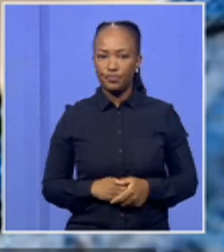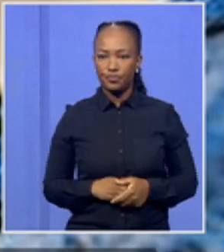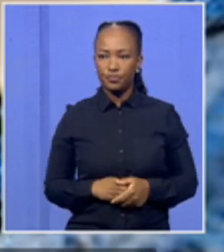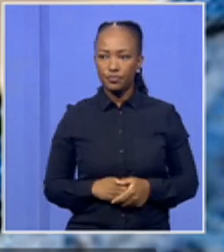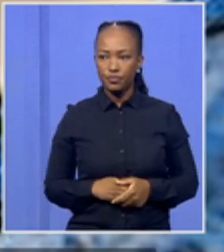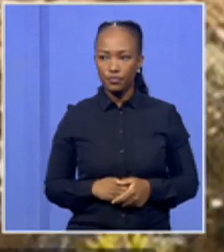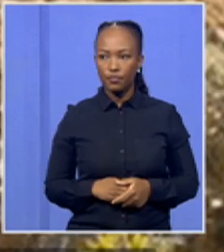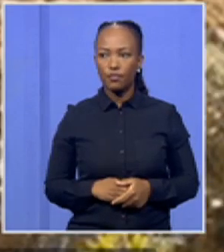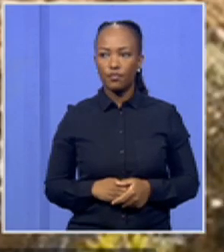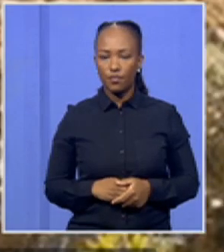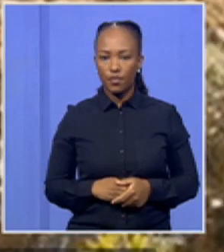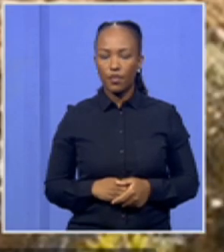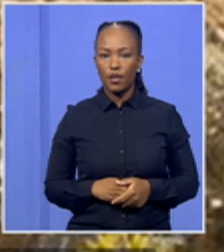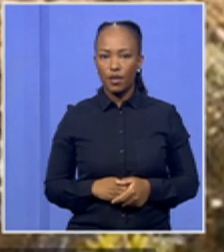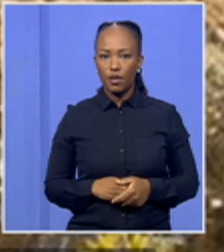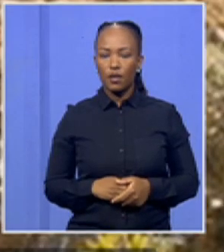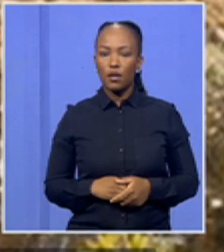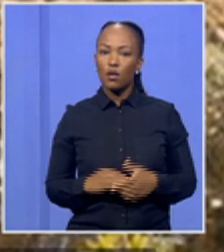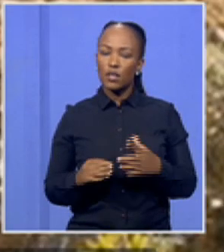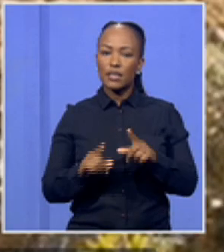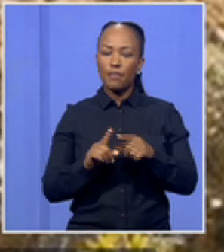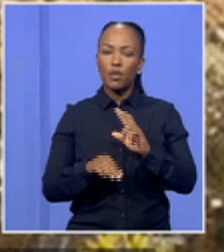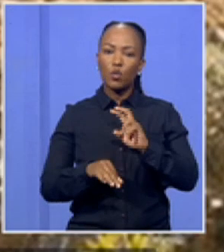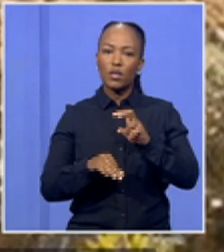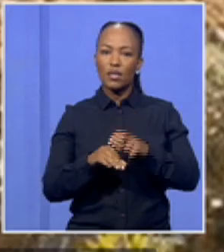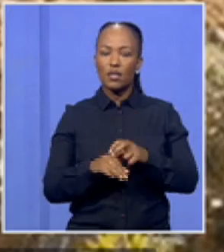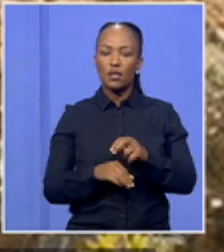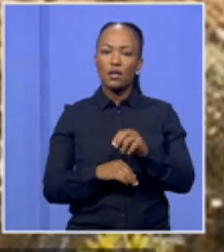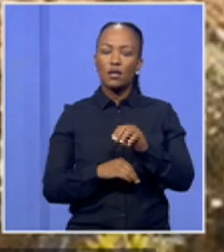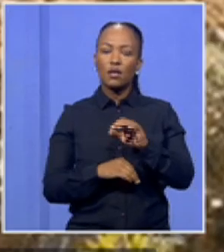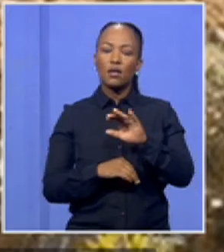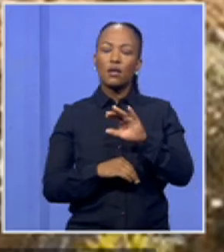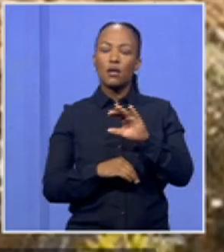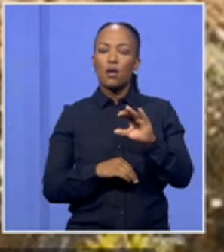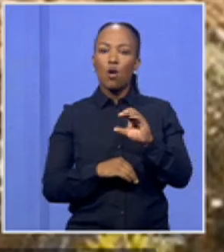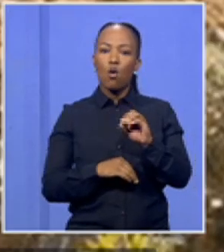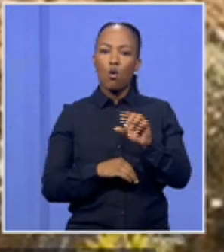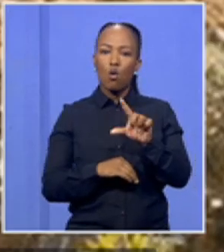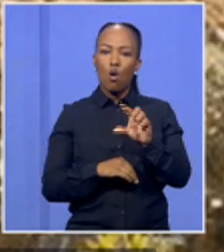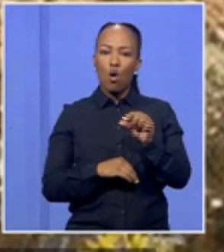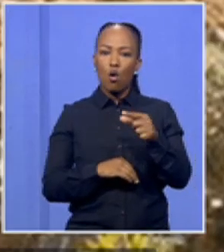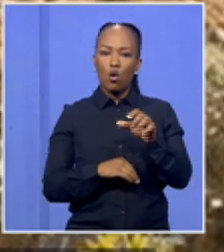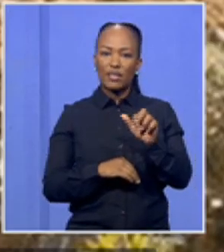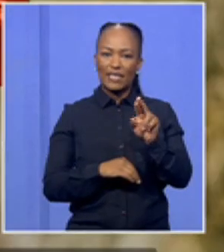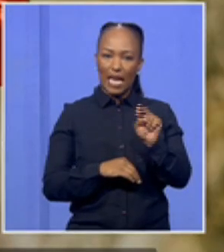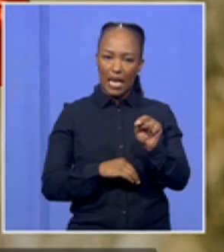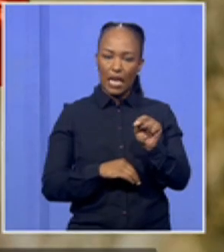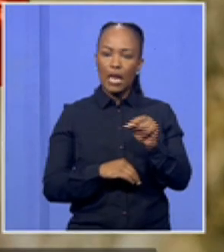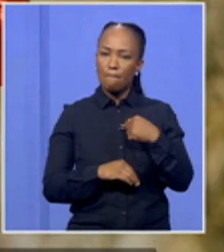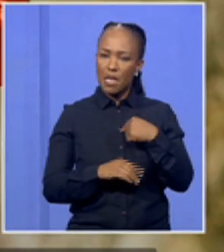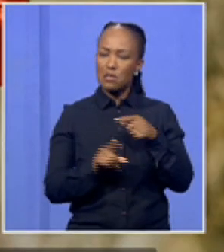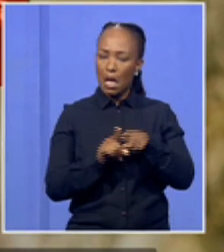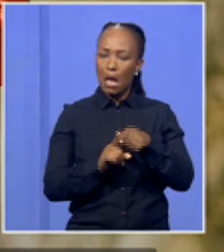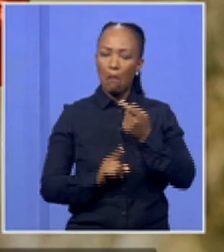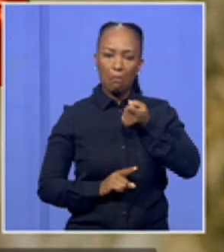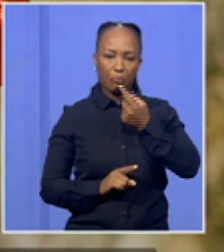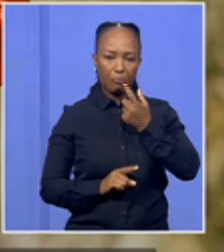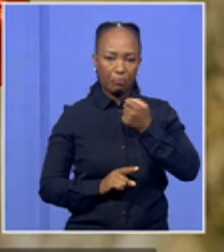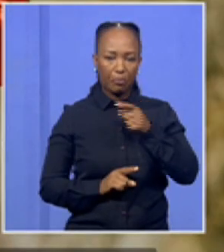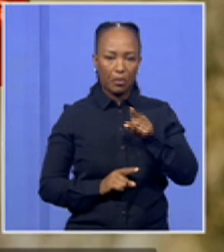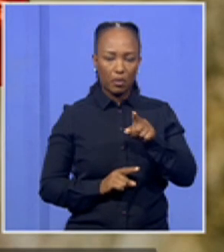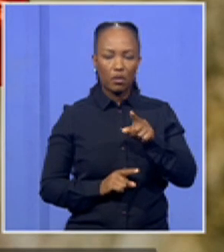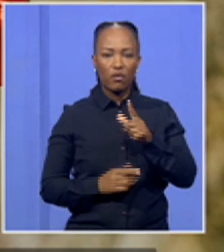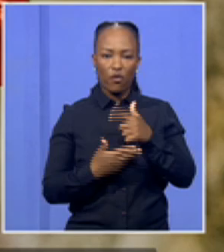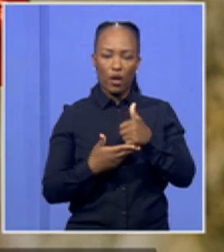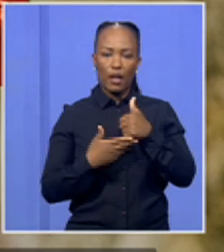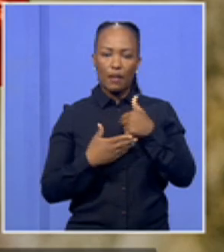at collagen, because I live by collagen. I also just want to touch on plant-based diets, because we're seeing a lot of people